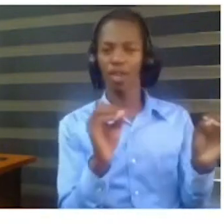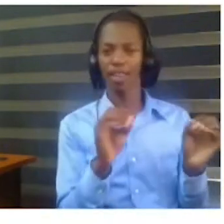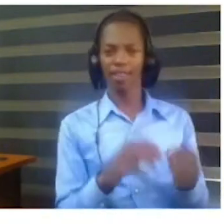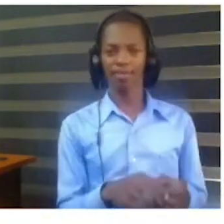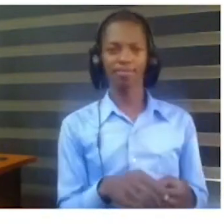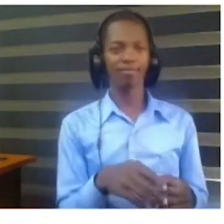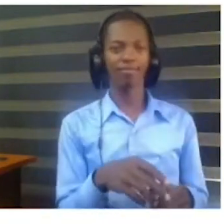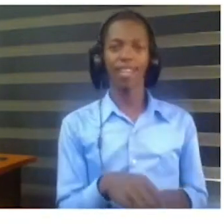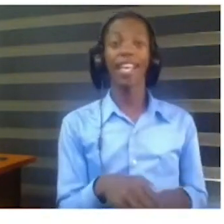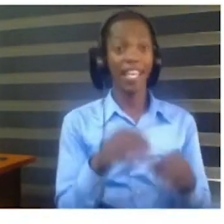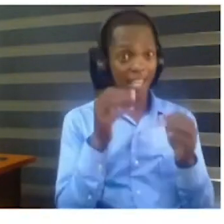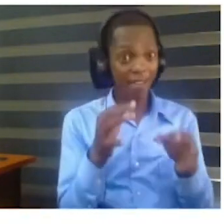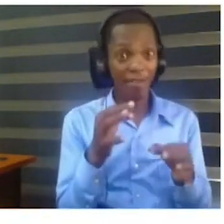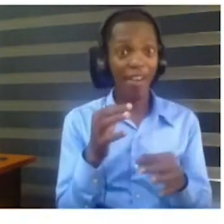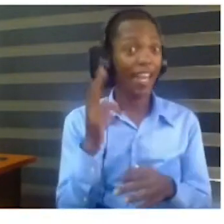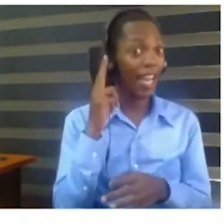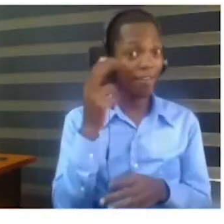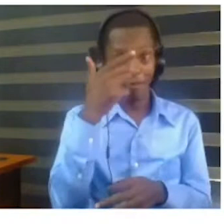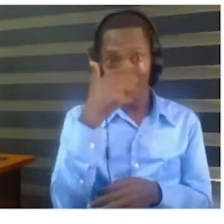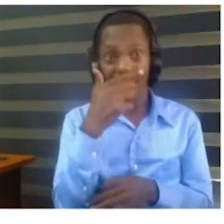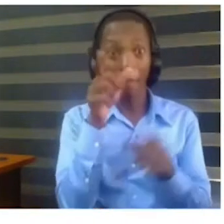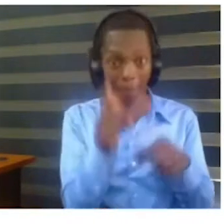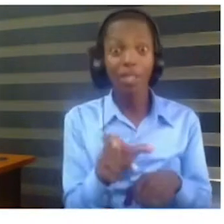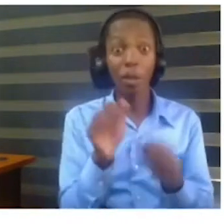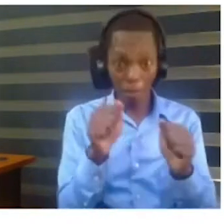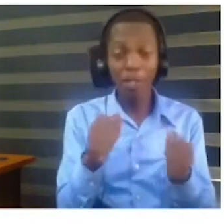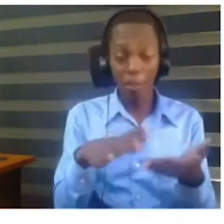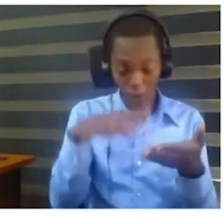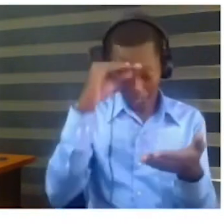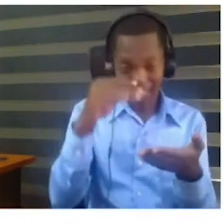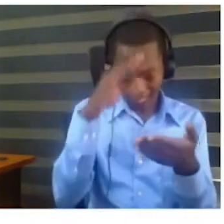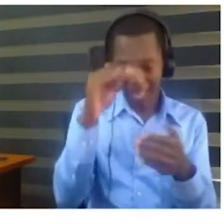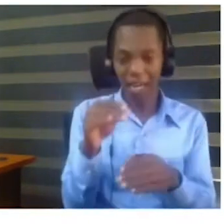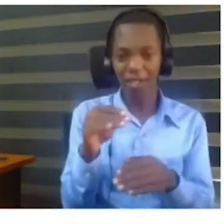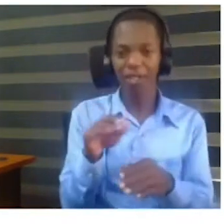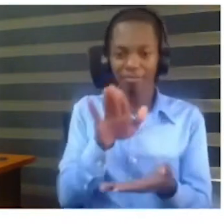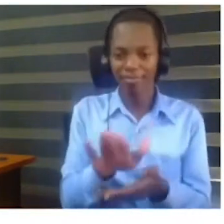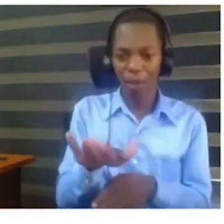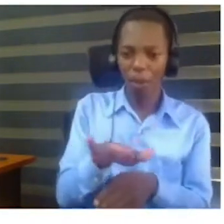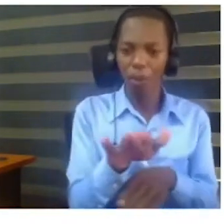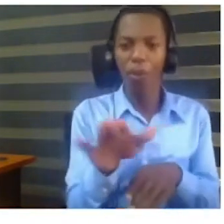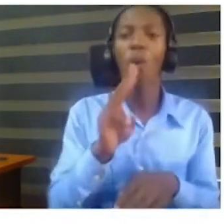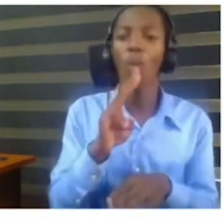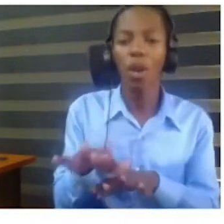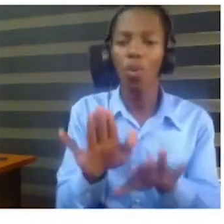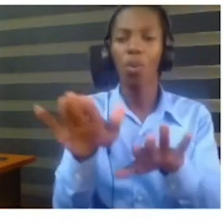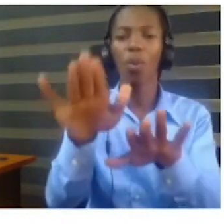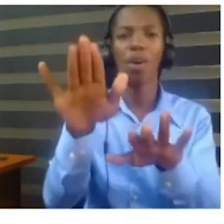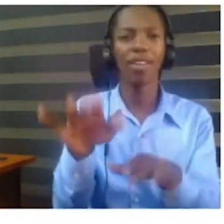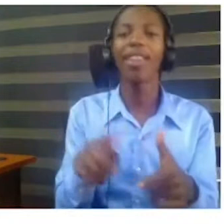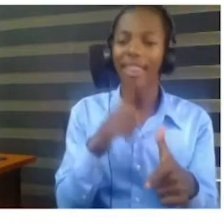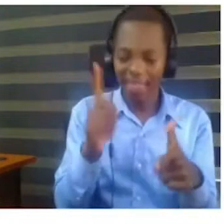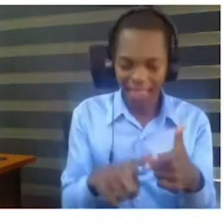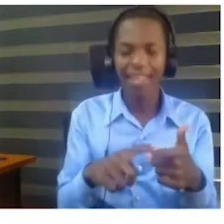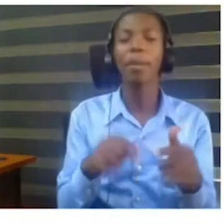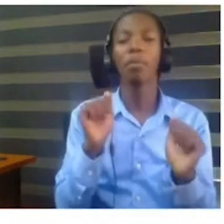tech developers absolutely can make accessible technology. The tools already